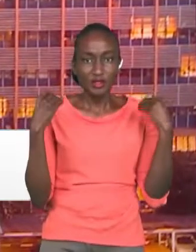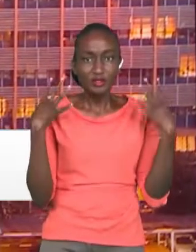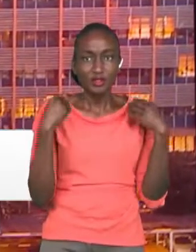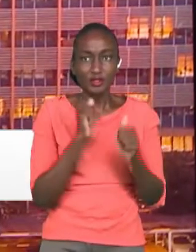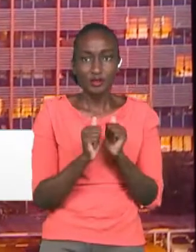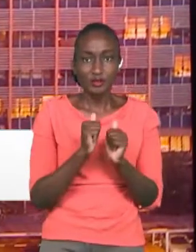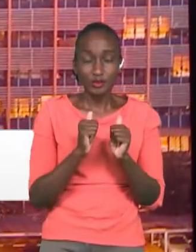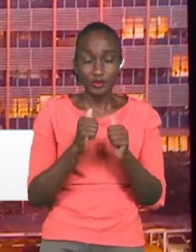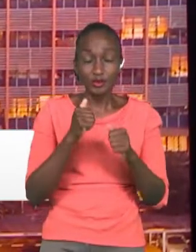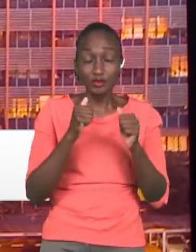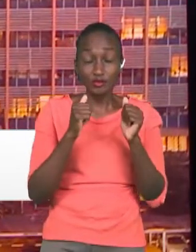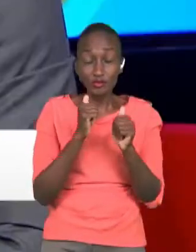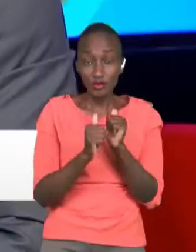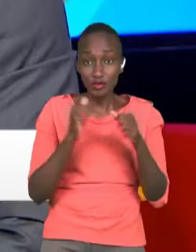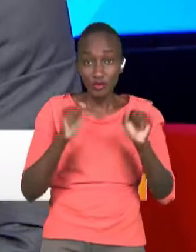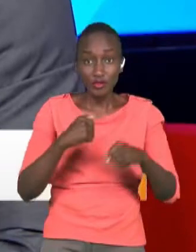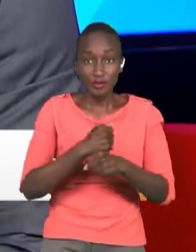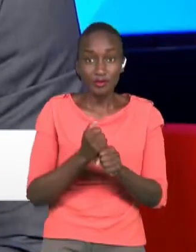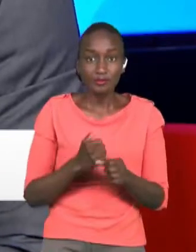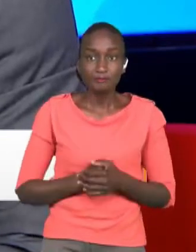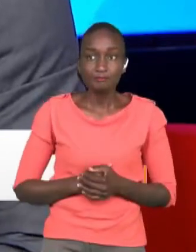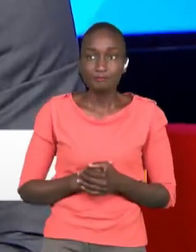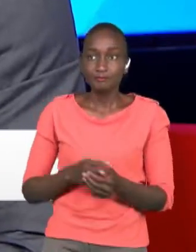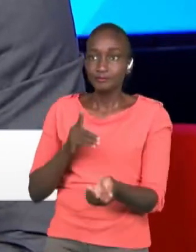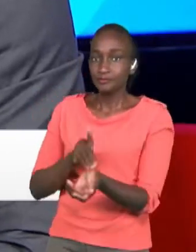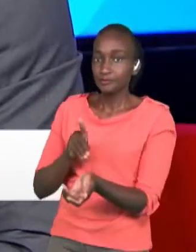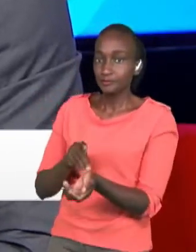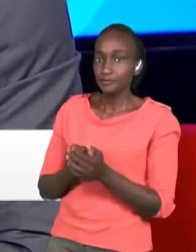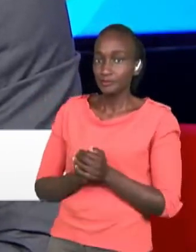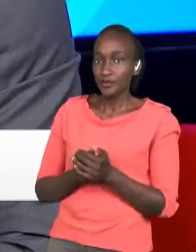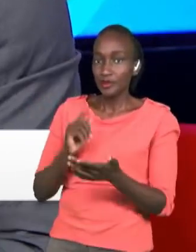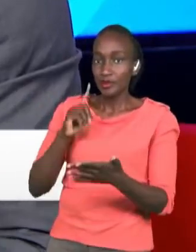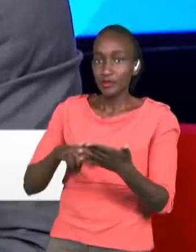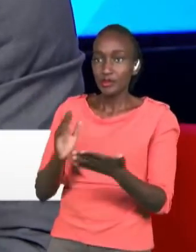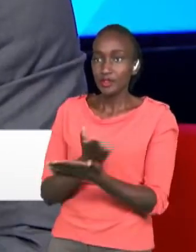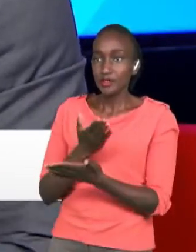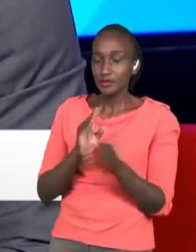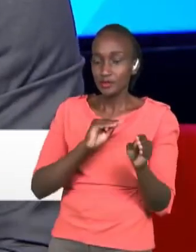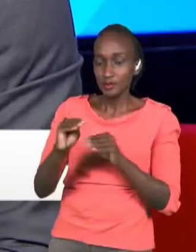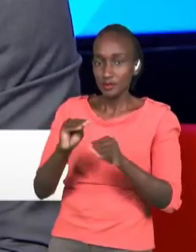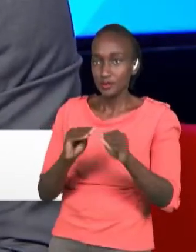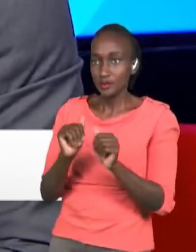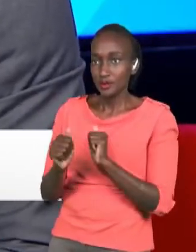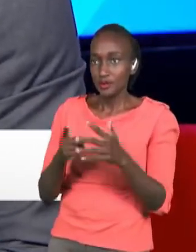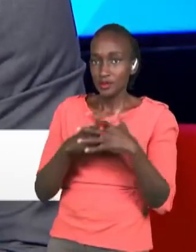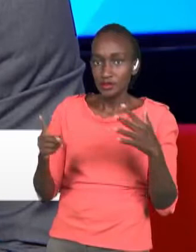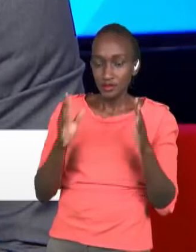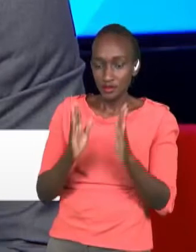it. All right, so that's very fine. Dr. Rajinder, what are some of the movements that a beginner can